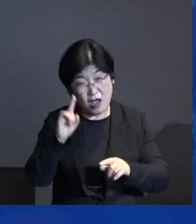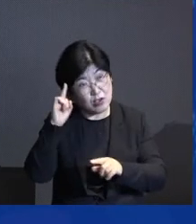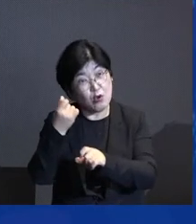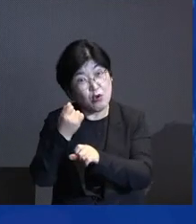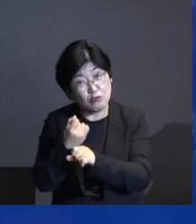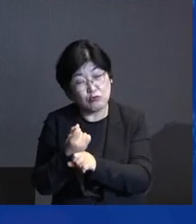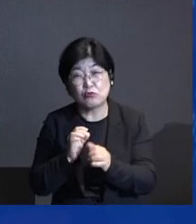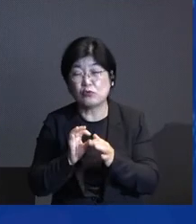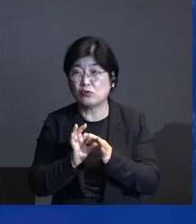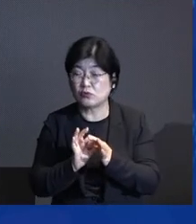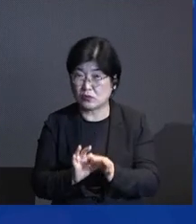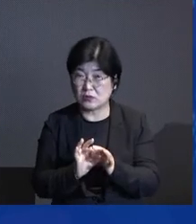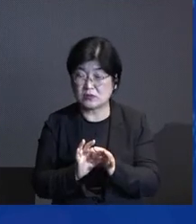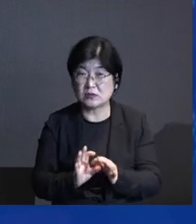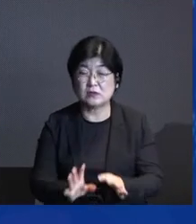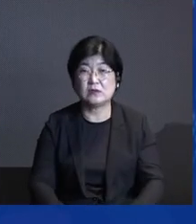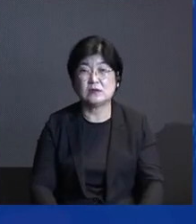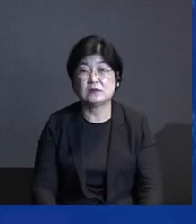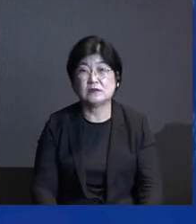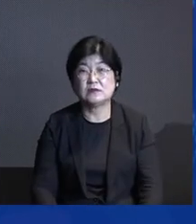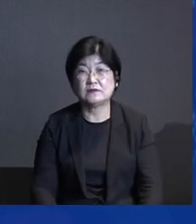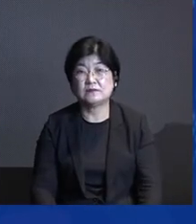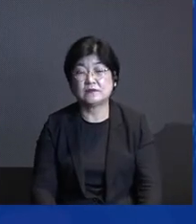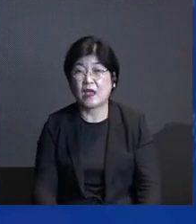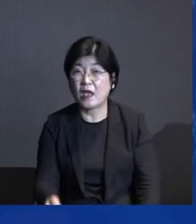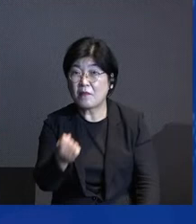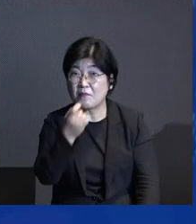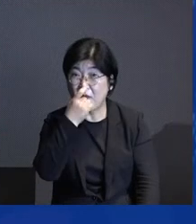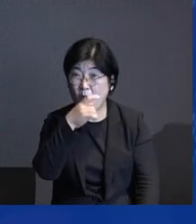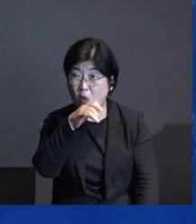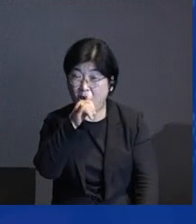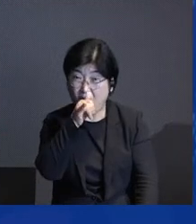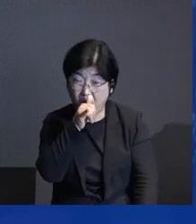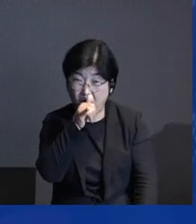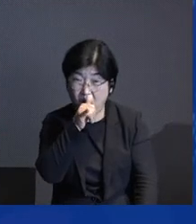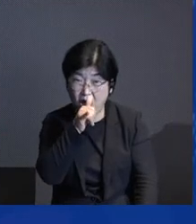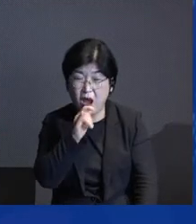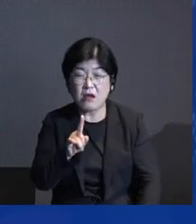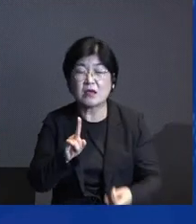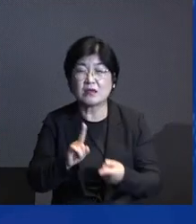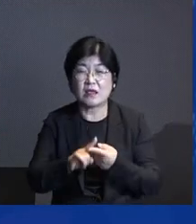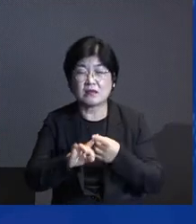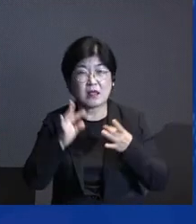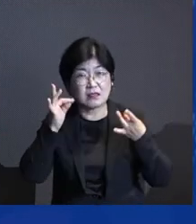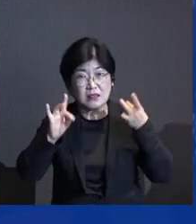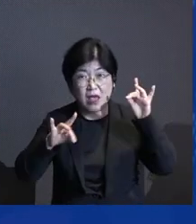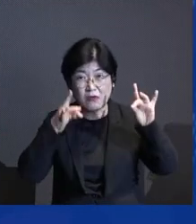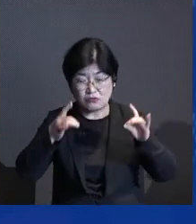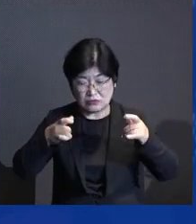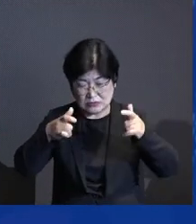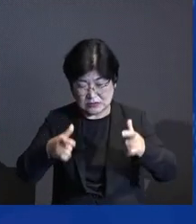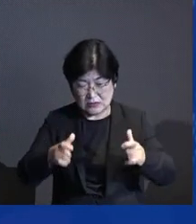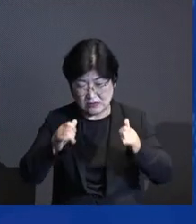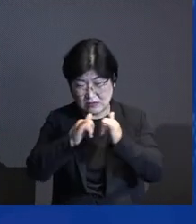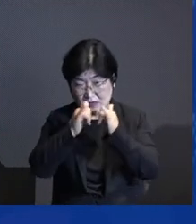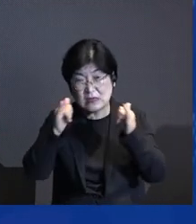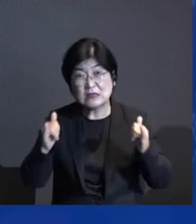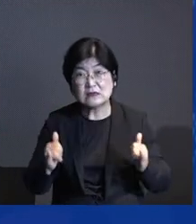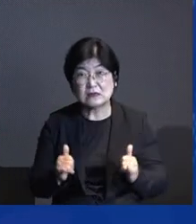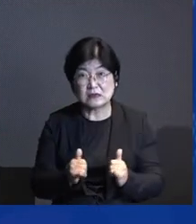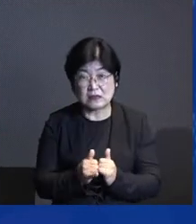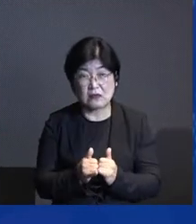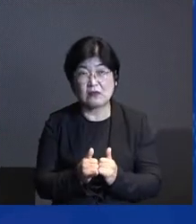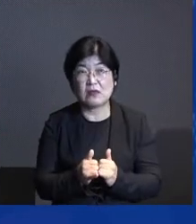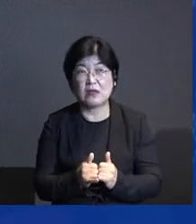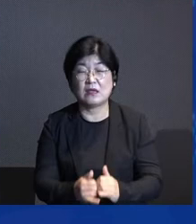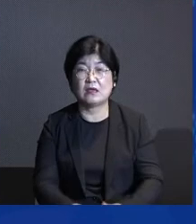was found that the most services in Thai community focus to active and bedbound